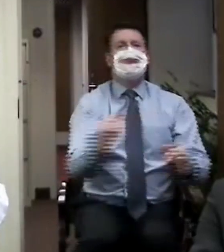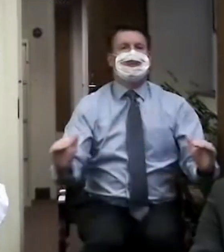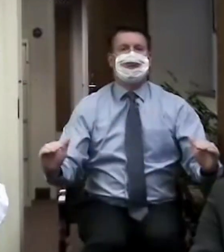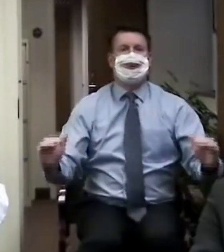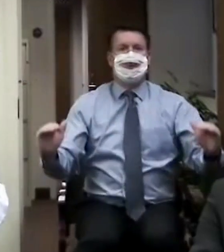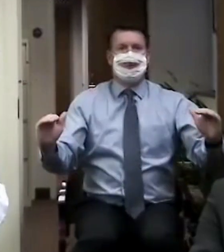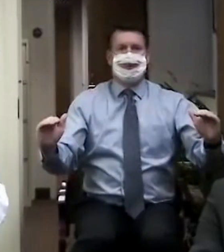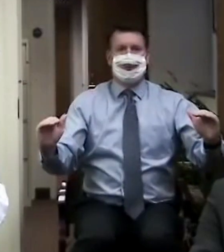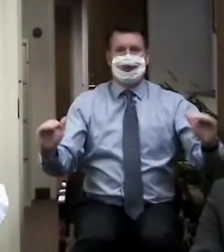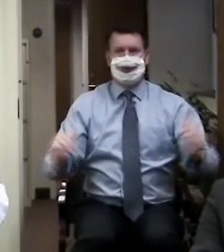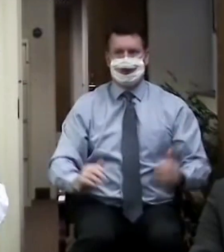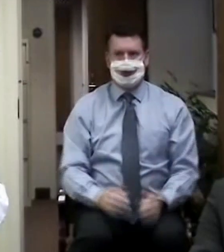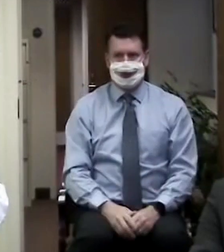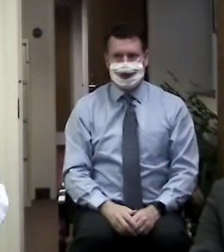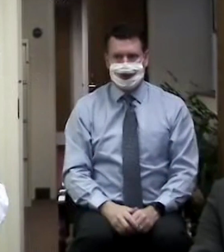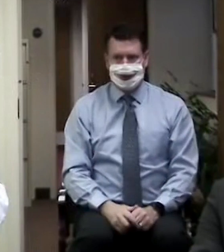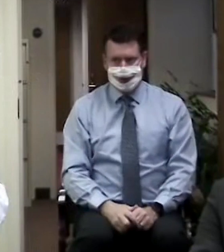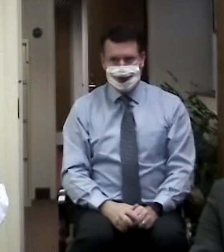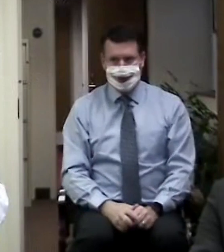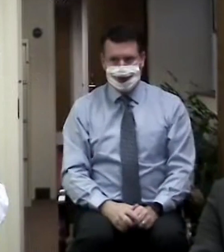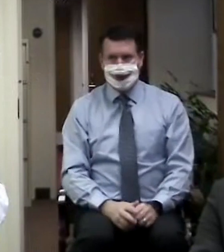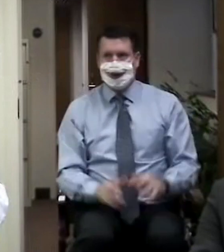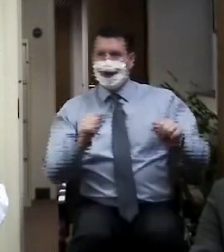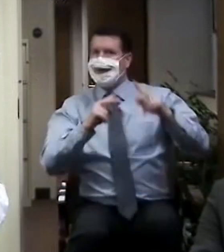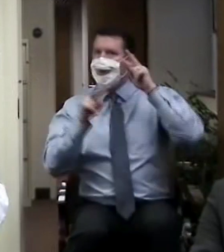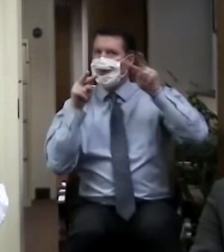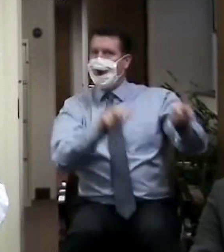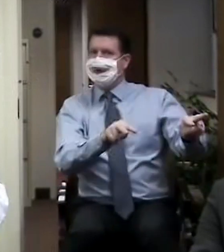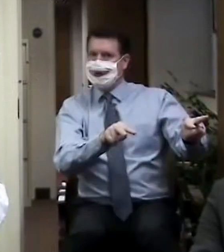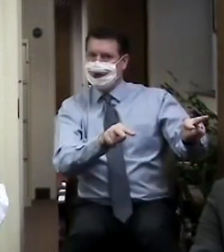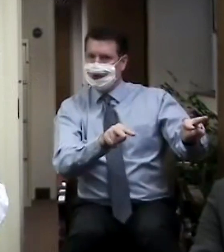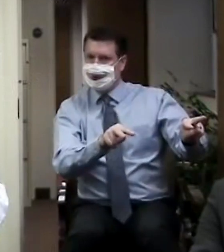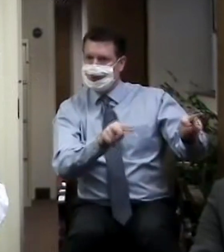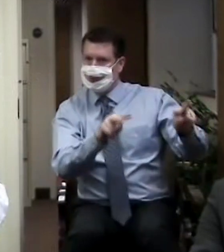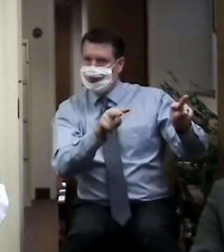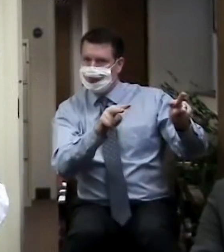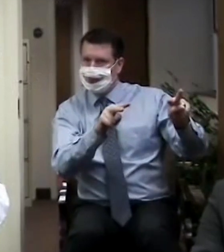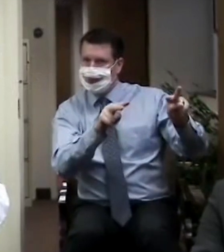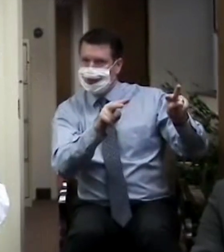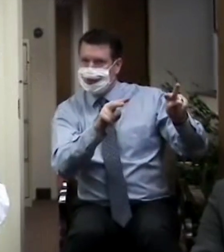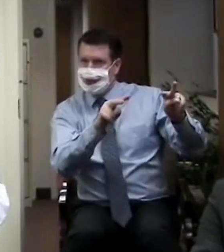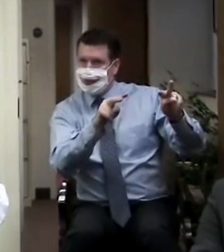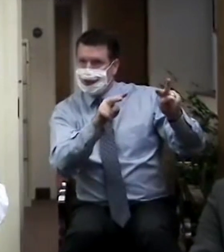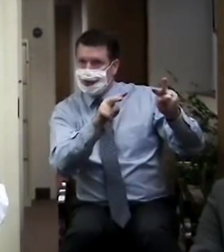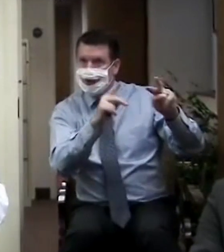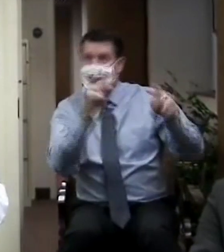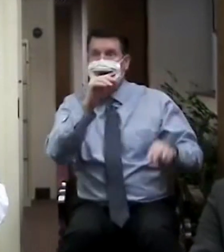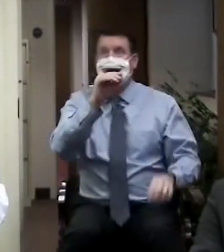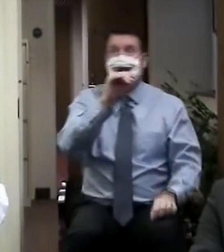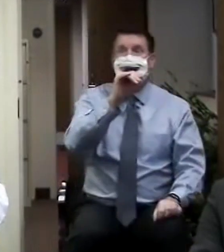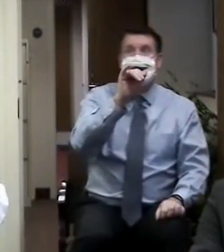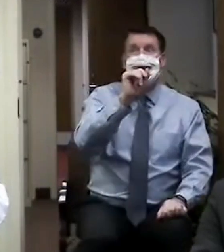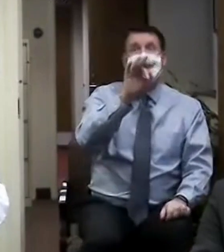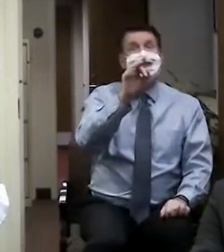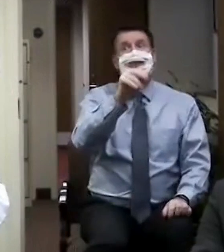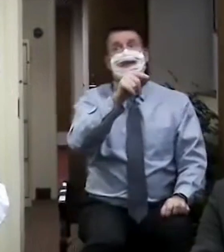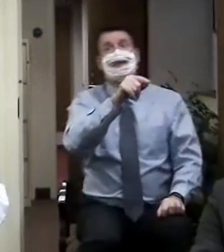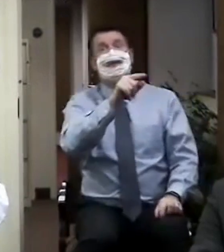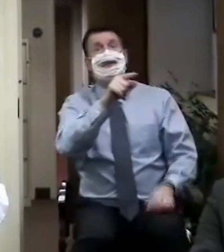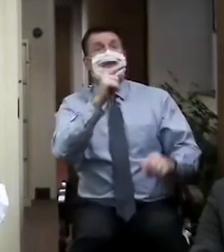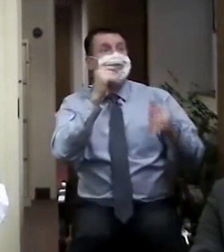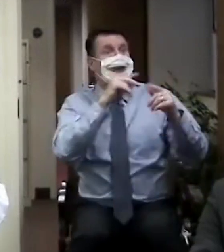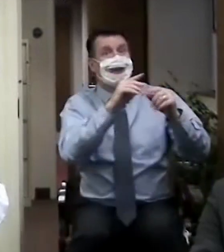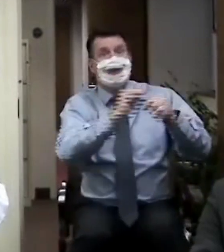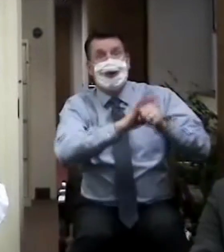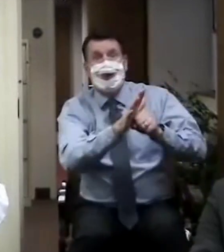levels, regardless of what level that is. So when we get out kind of the next several months, we do expect that, you know, the losses